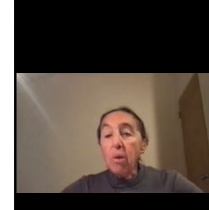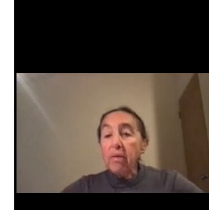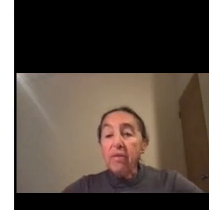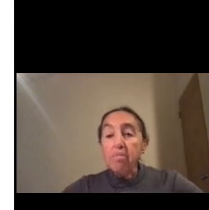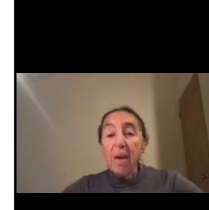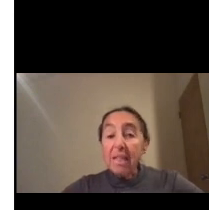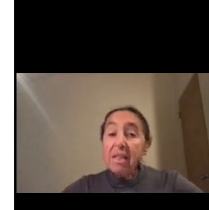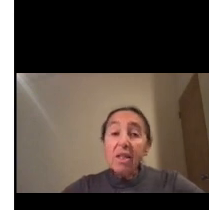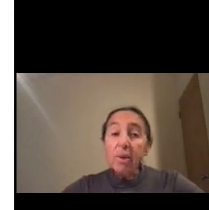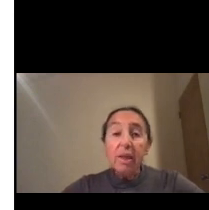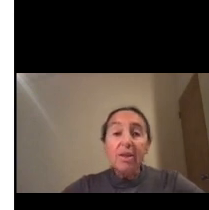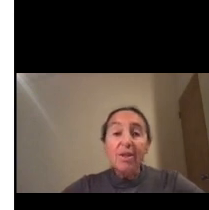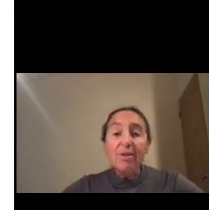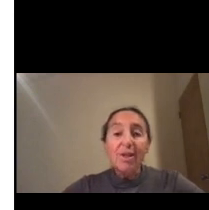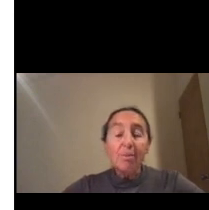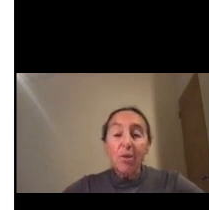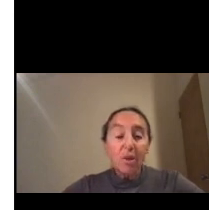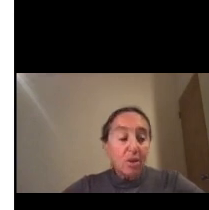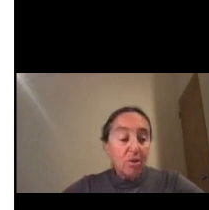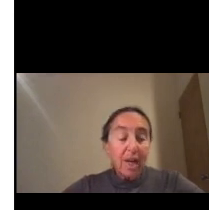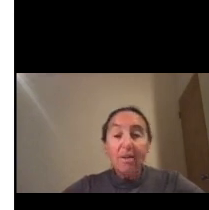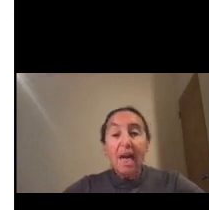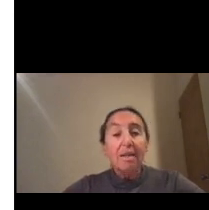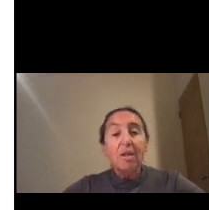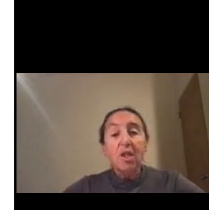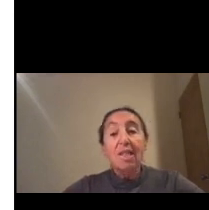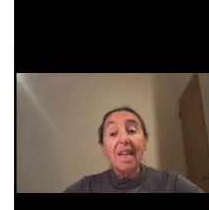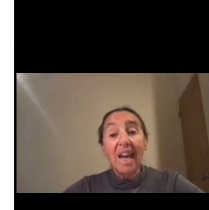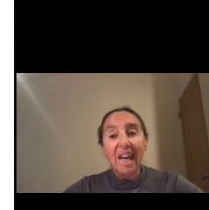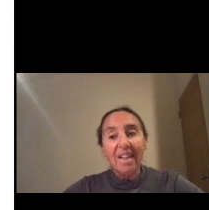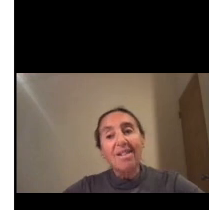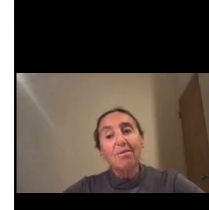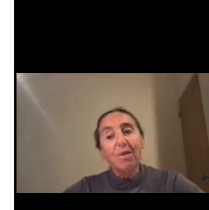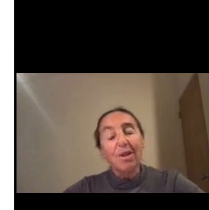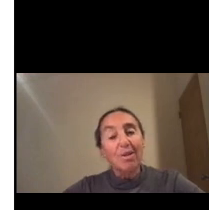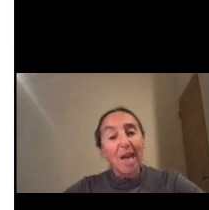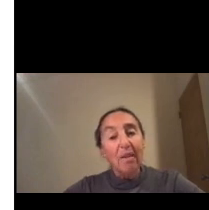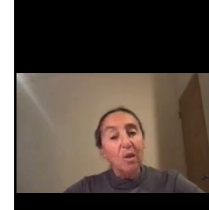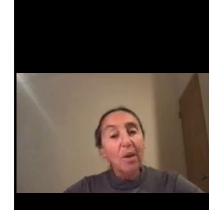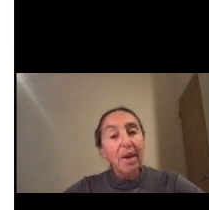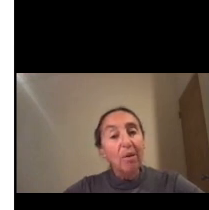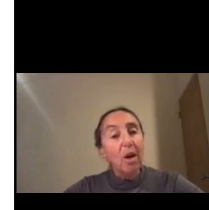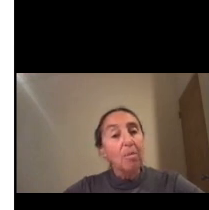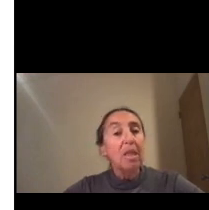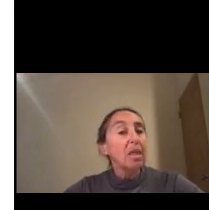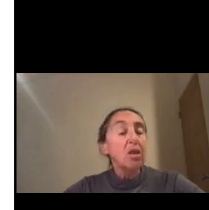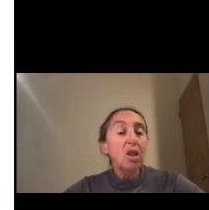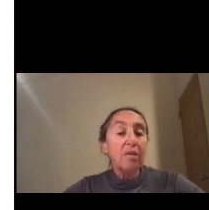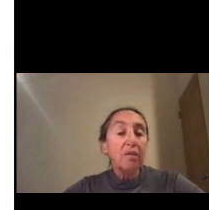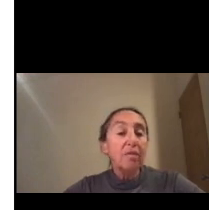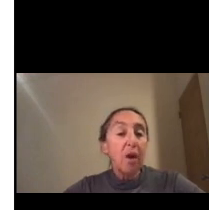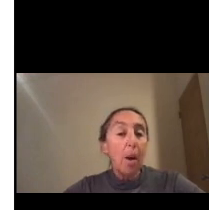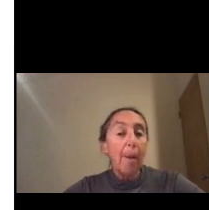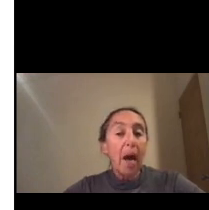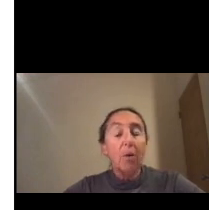Probably one of the best things we can do to both reduce greenhouse gas emissions and reduce adverse health outcomes is